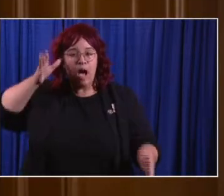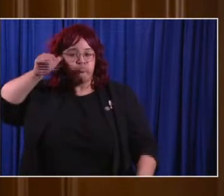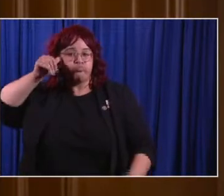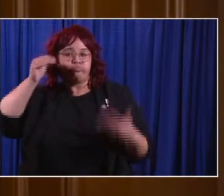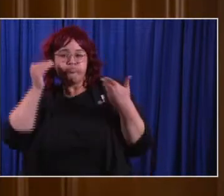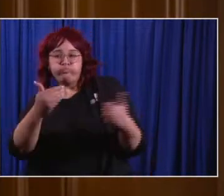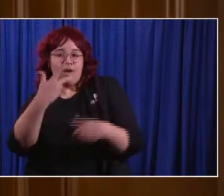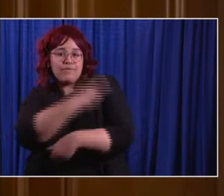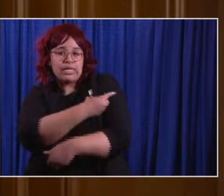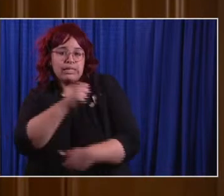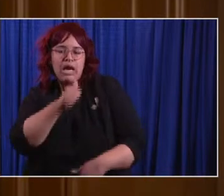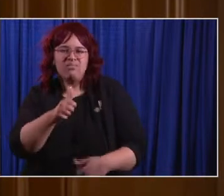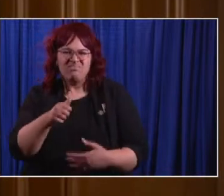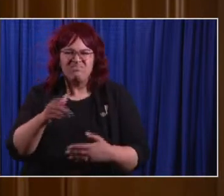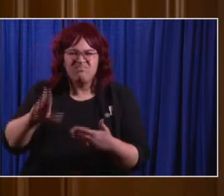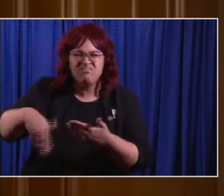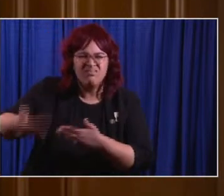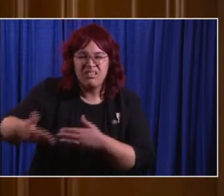Well,